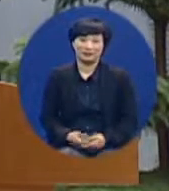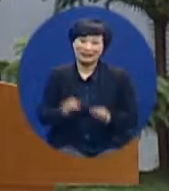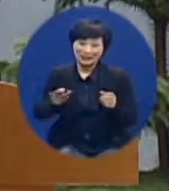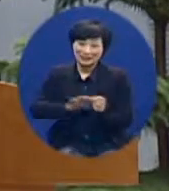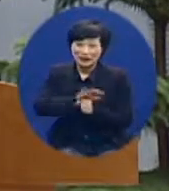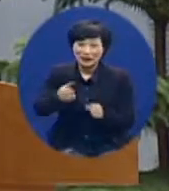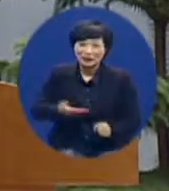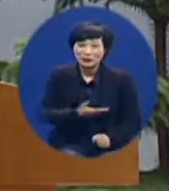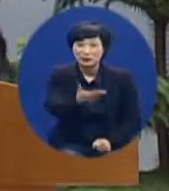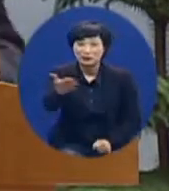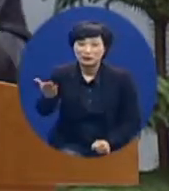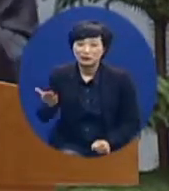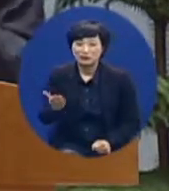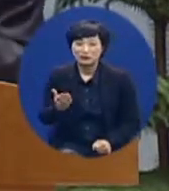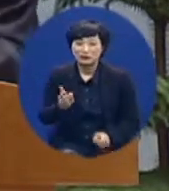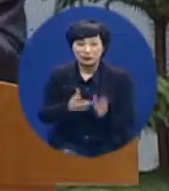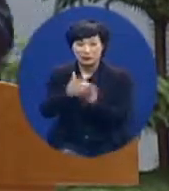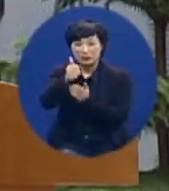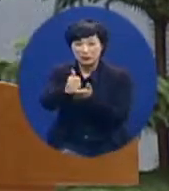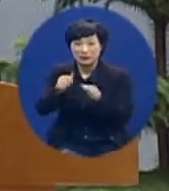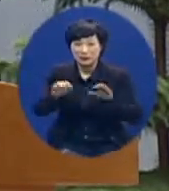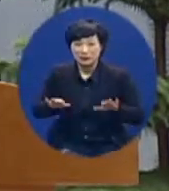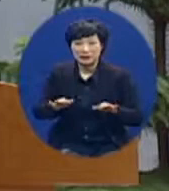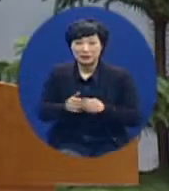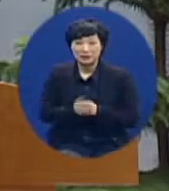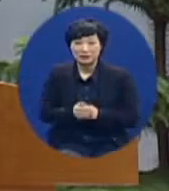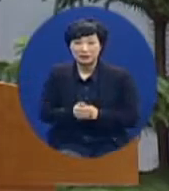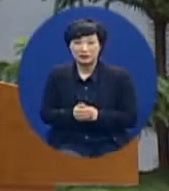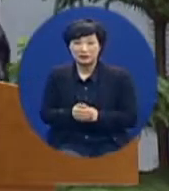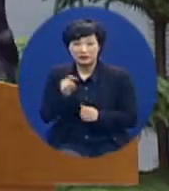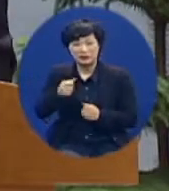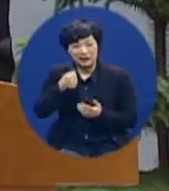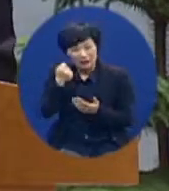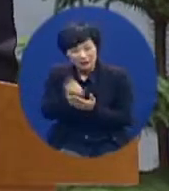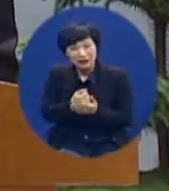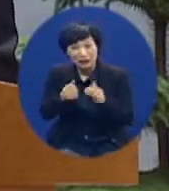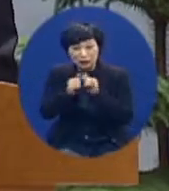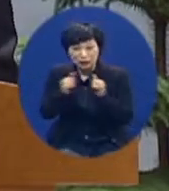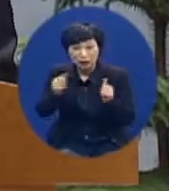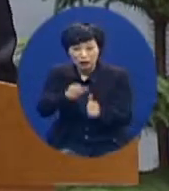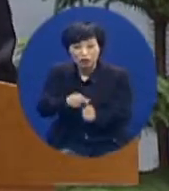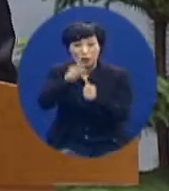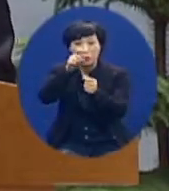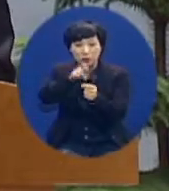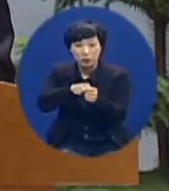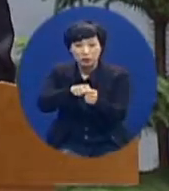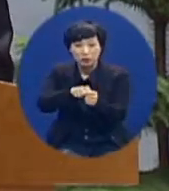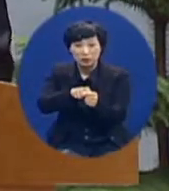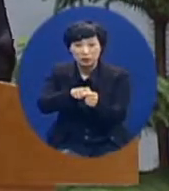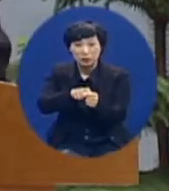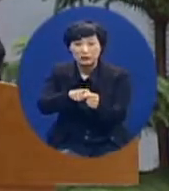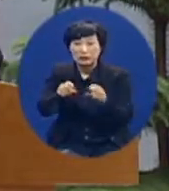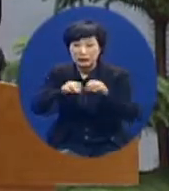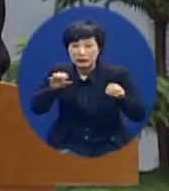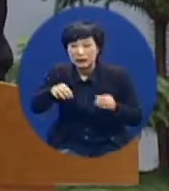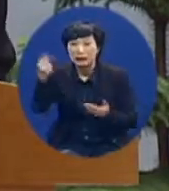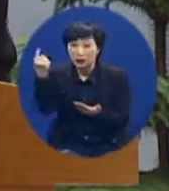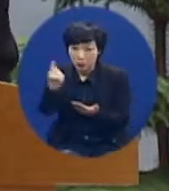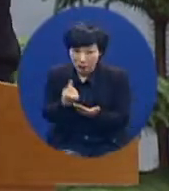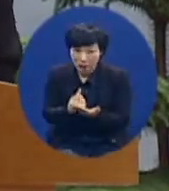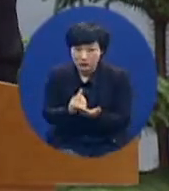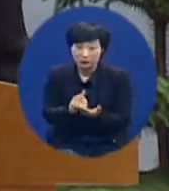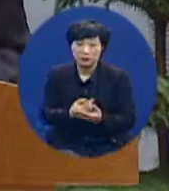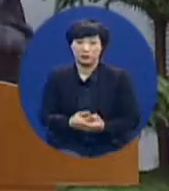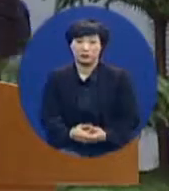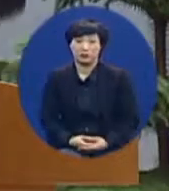Dear brothers and sisters, that is why Jesus had to come down to the world. He came to